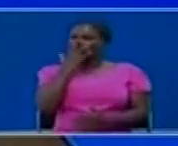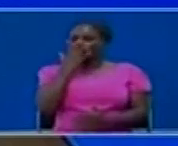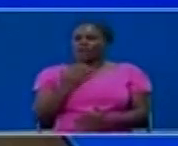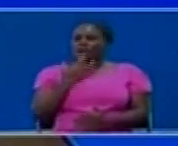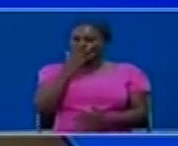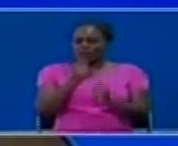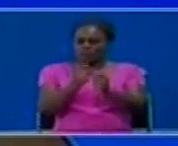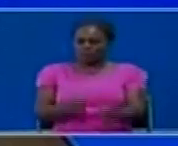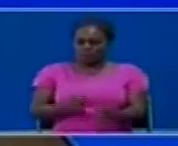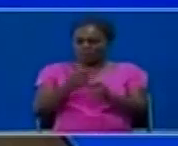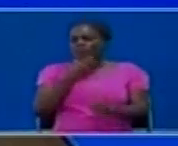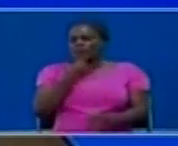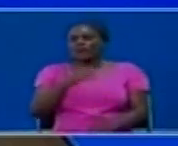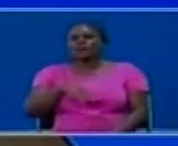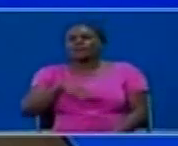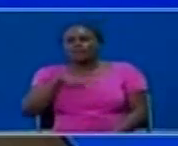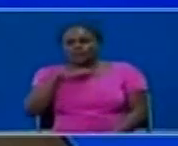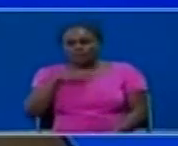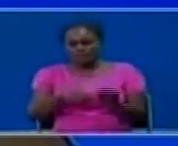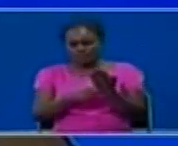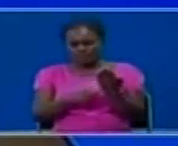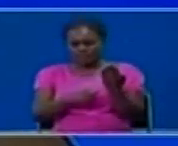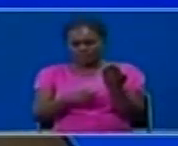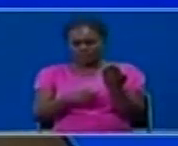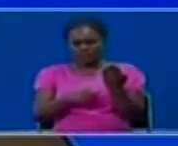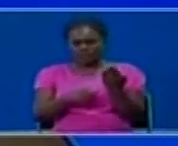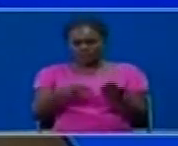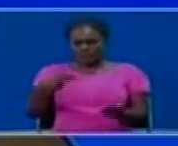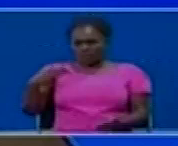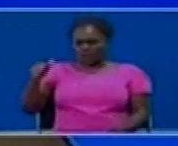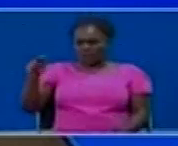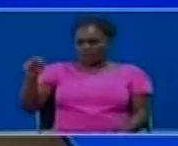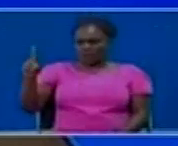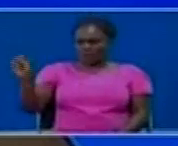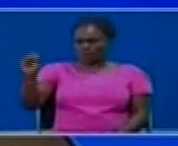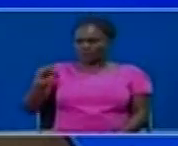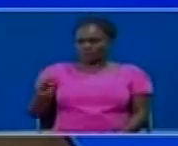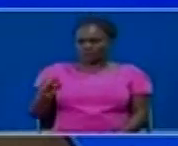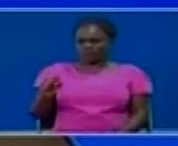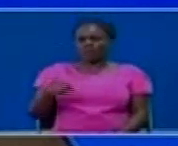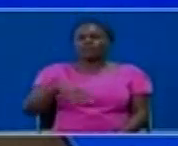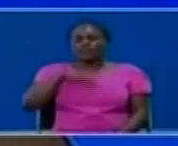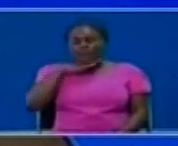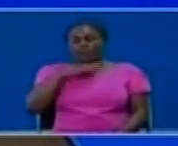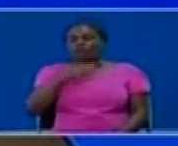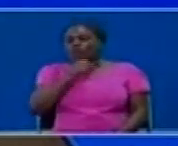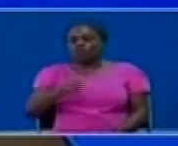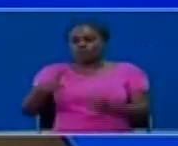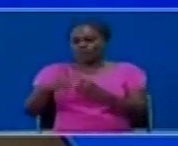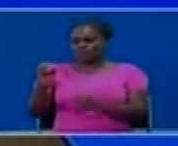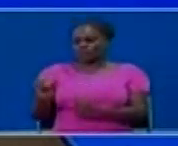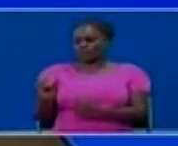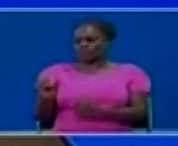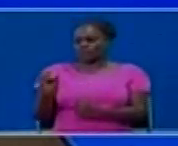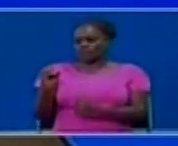floriculture, Johannes Ewaldus, popularly known as Hans Zwager, who passed on at the age of 90. Zwager was